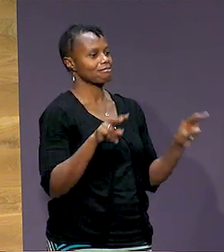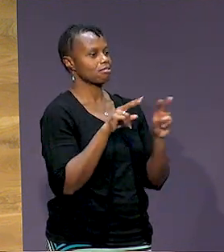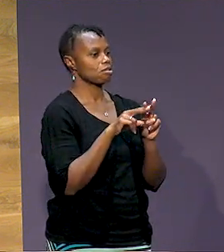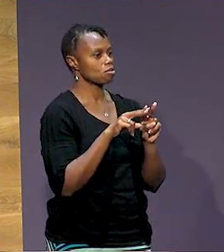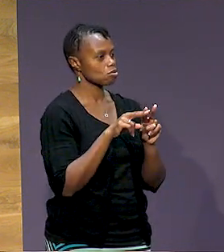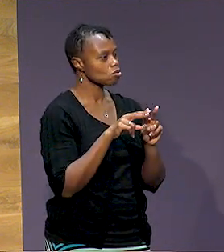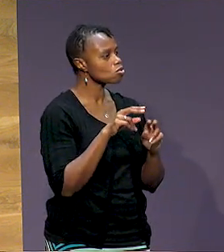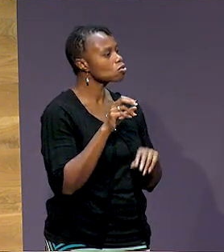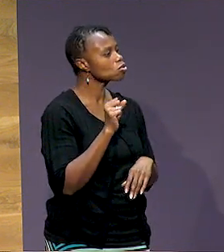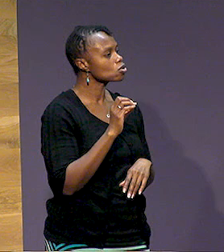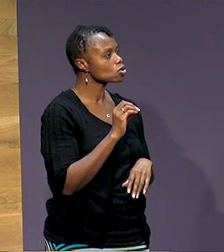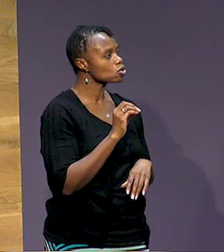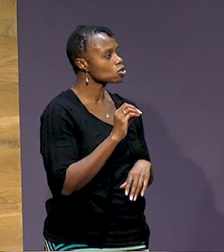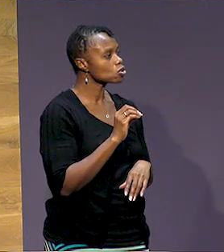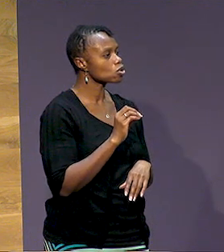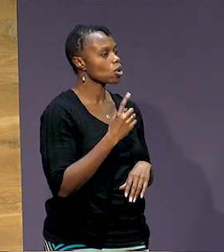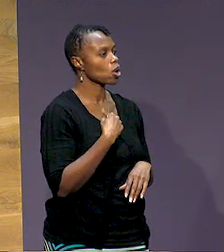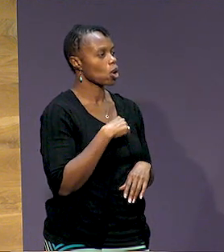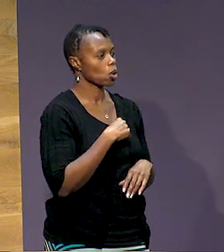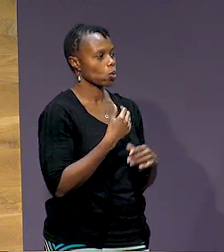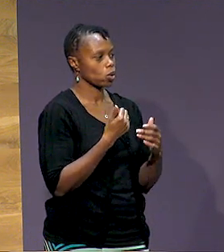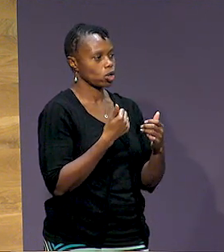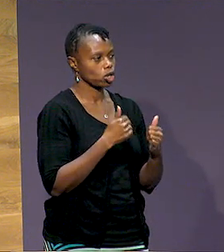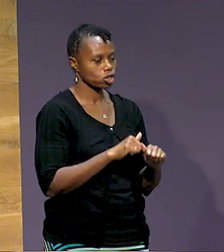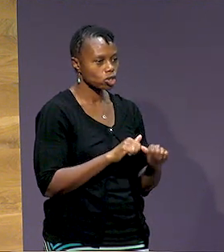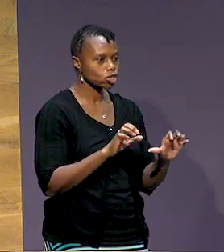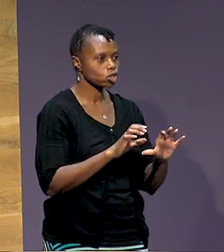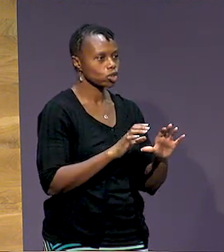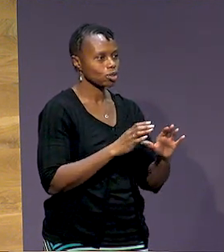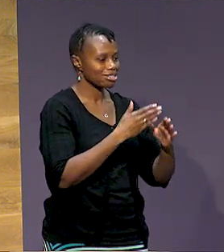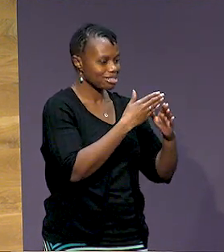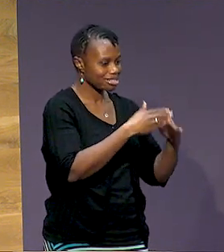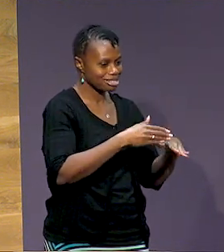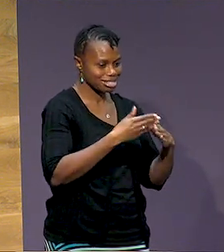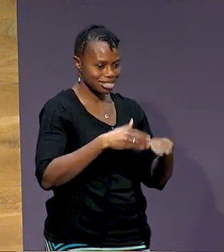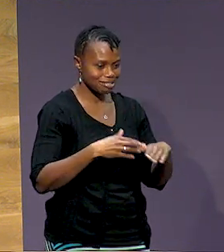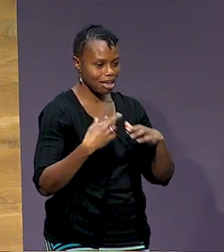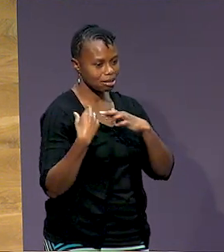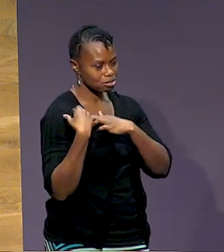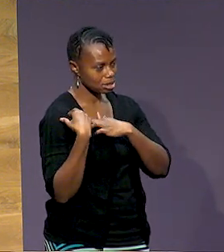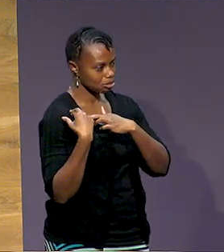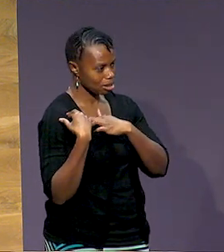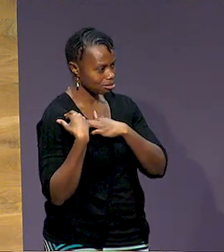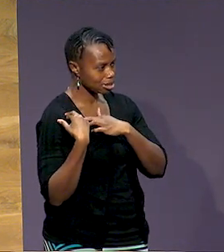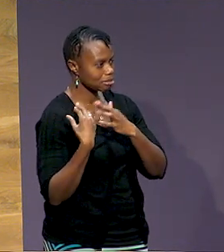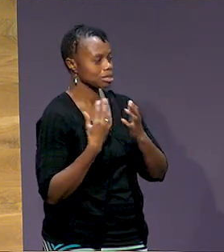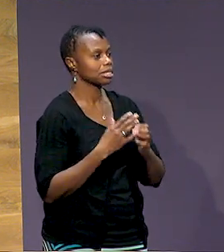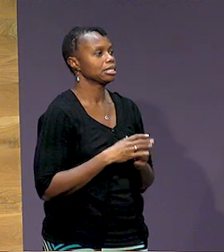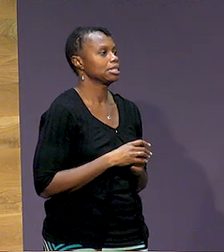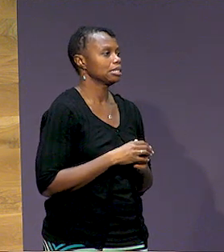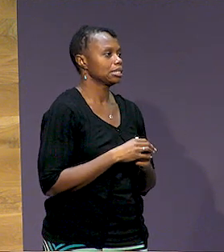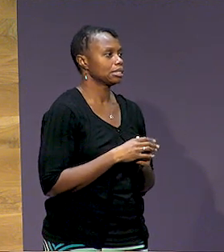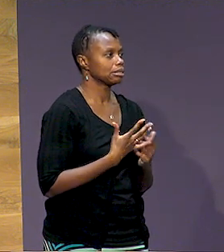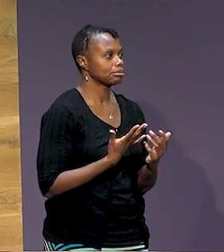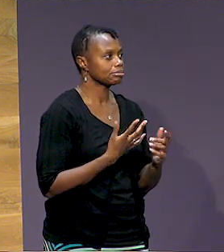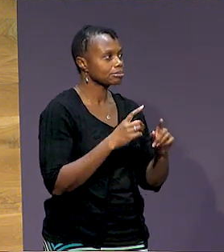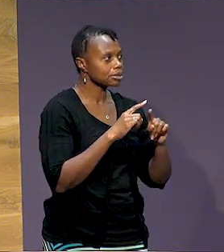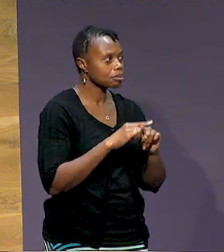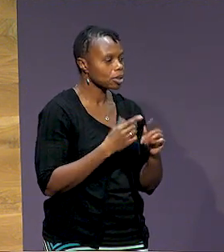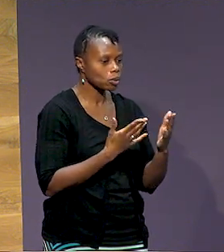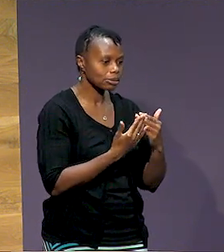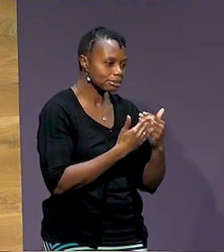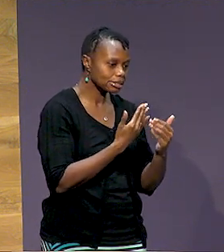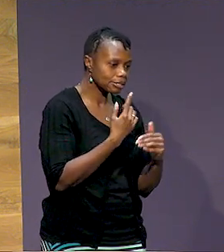thing that we do try to divide is like the responsibilities that everybody will do based on what is easier for